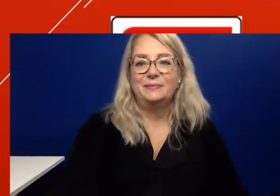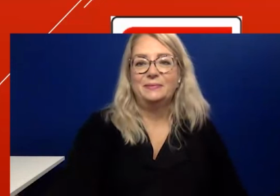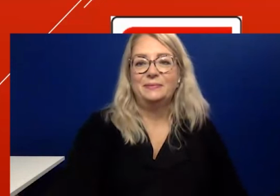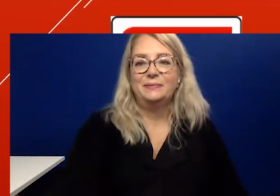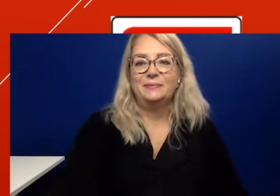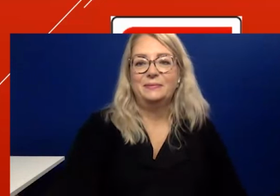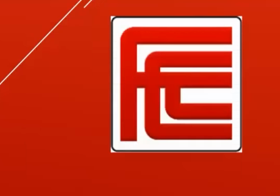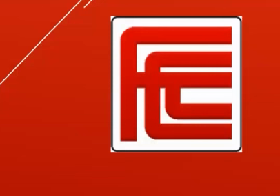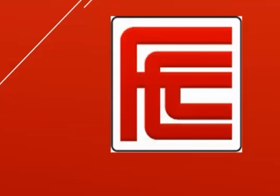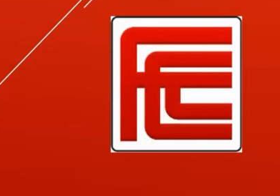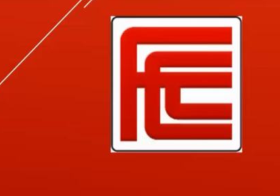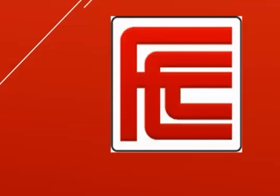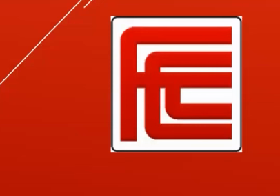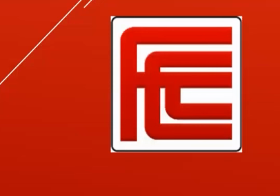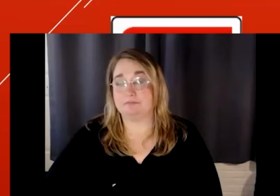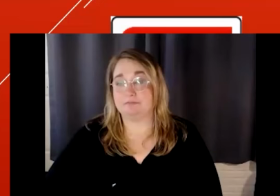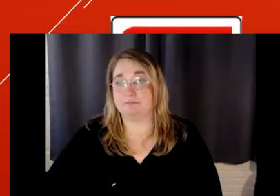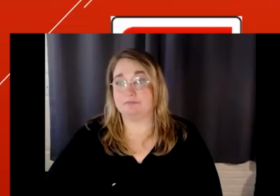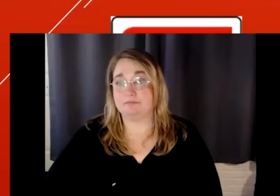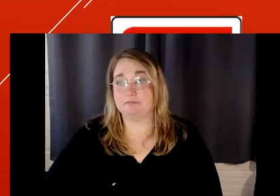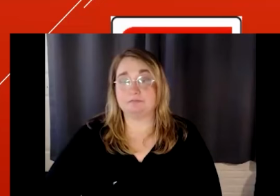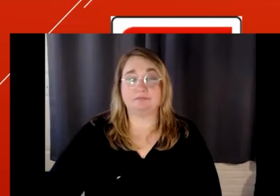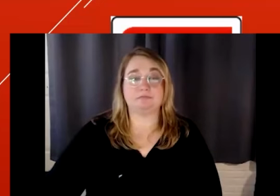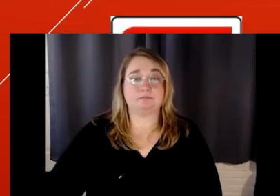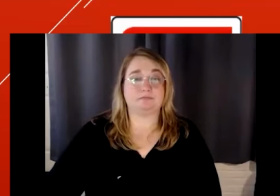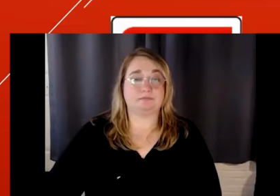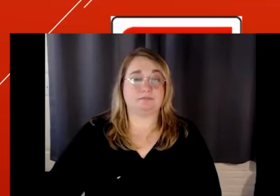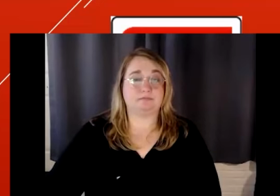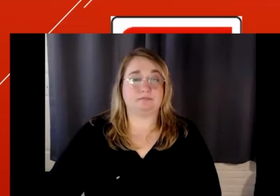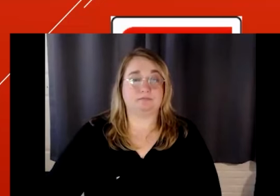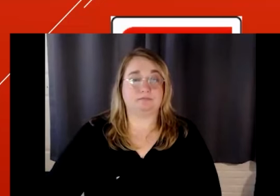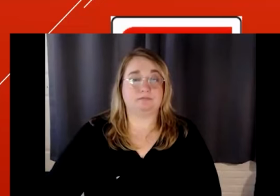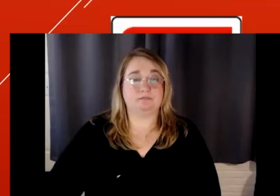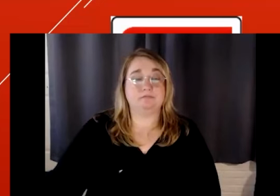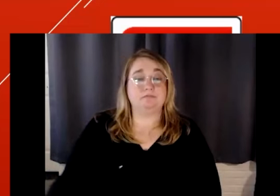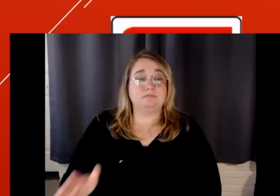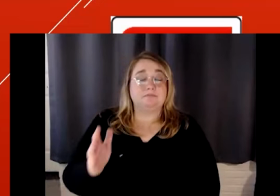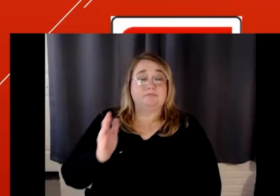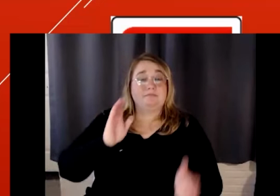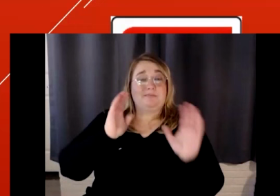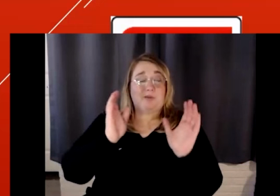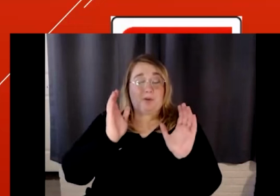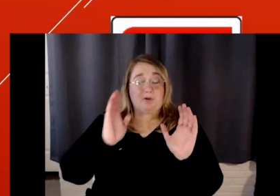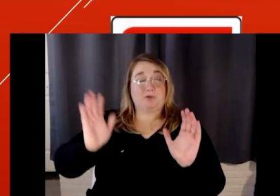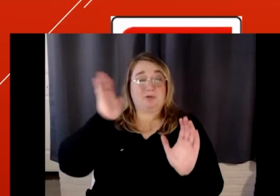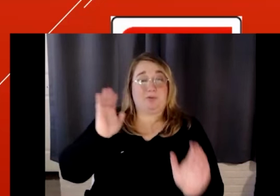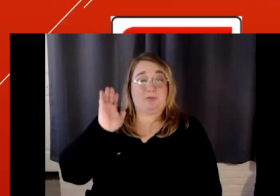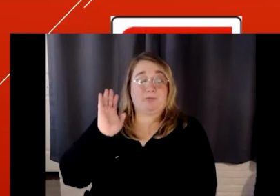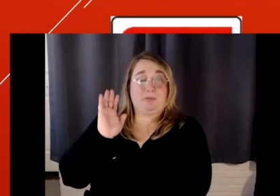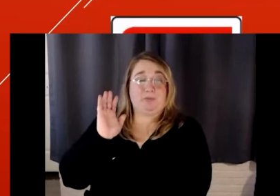detailed perspective, especially in the context of the community college system, way better today than I